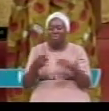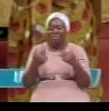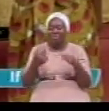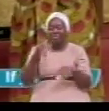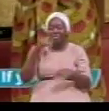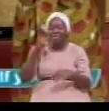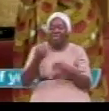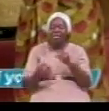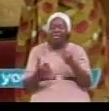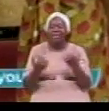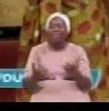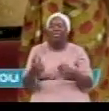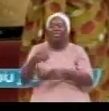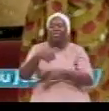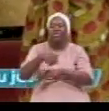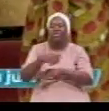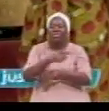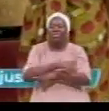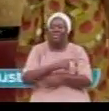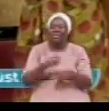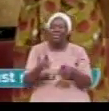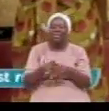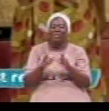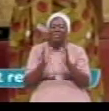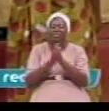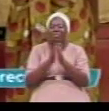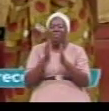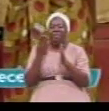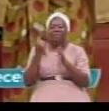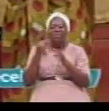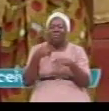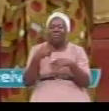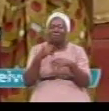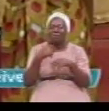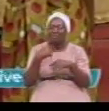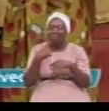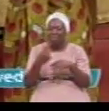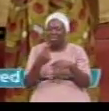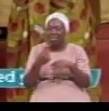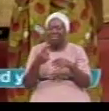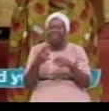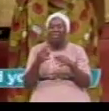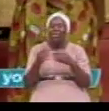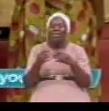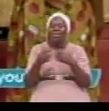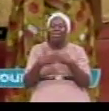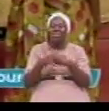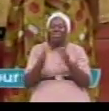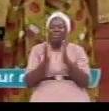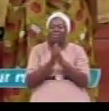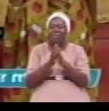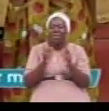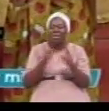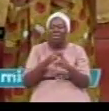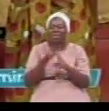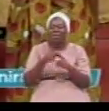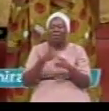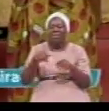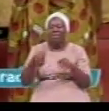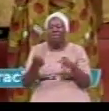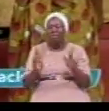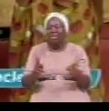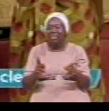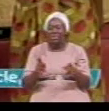today, as the prayer of the man of God was made, when the other person started walking